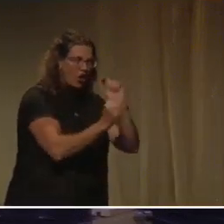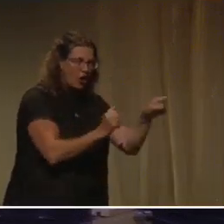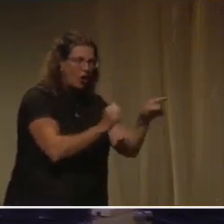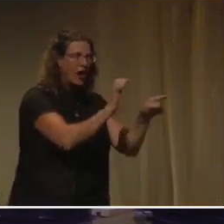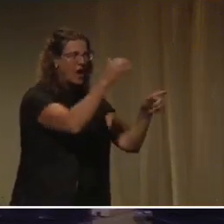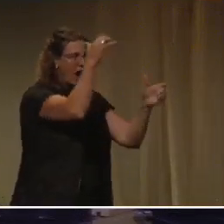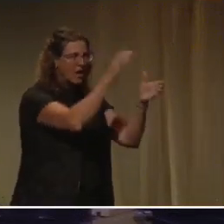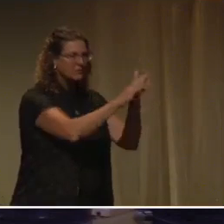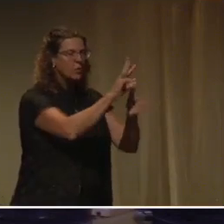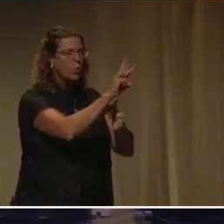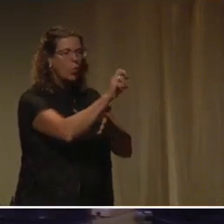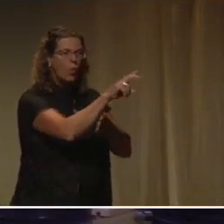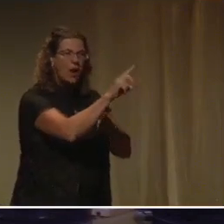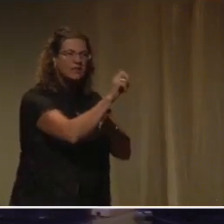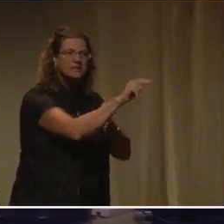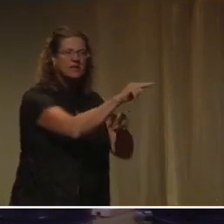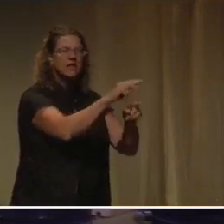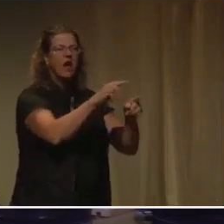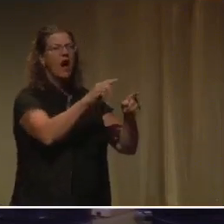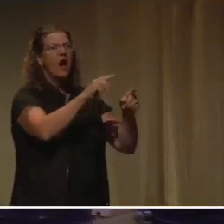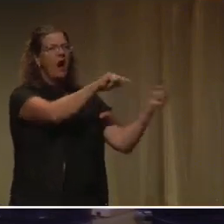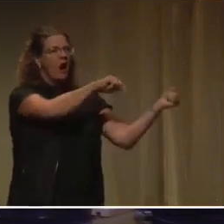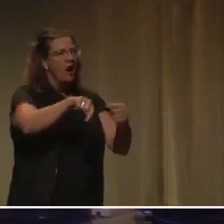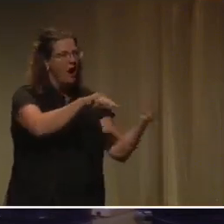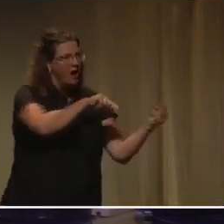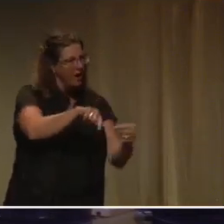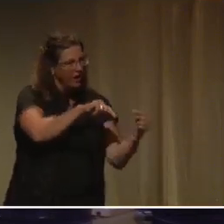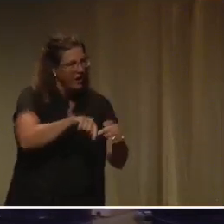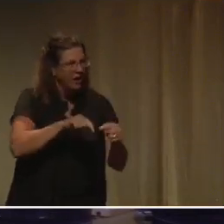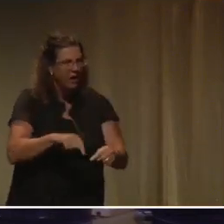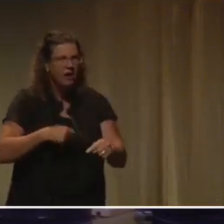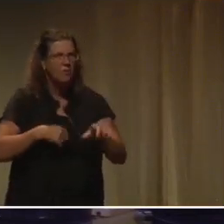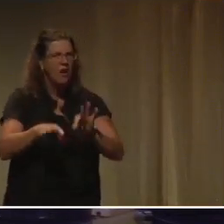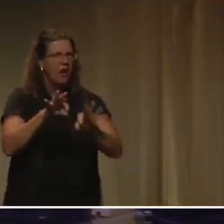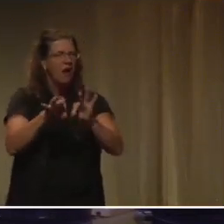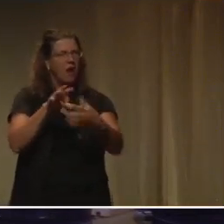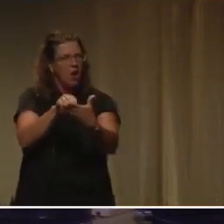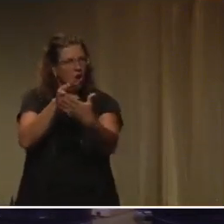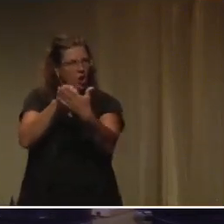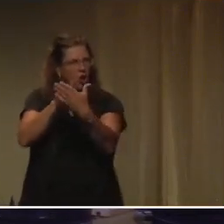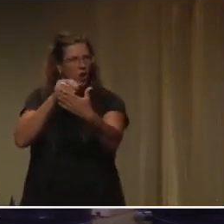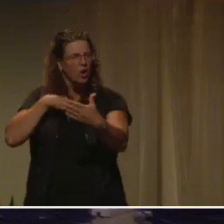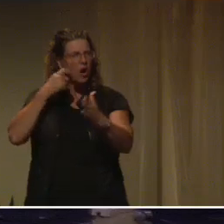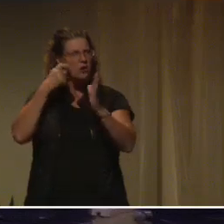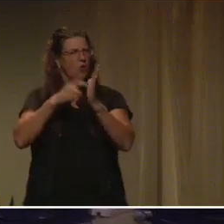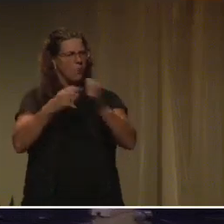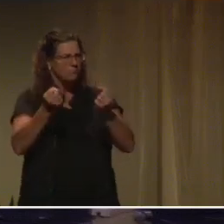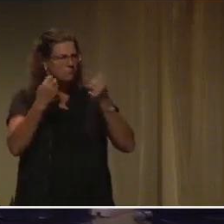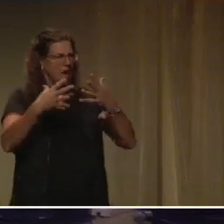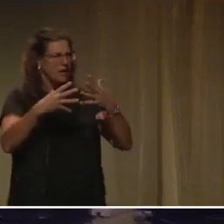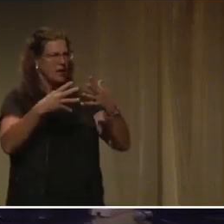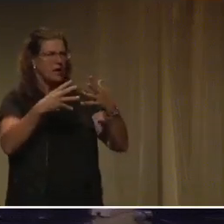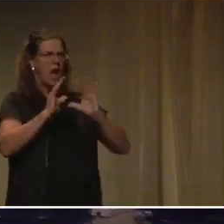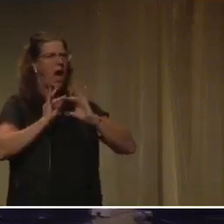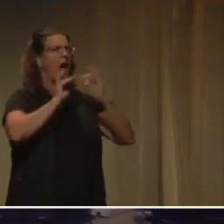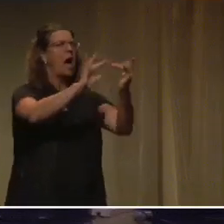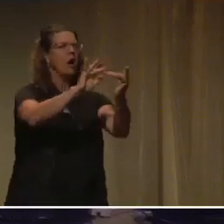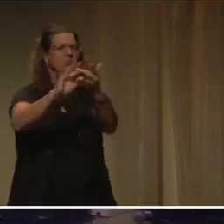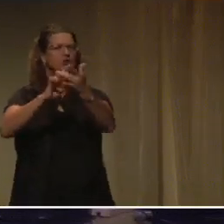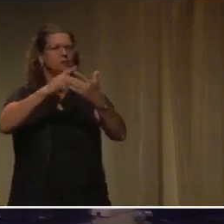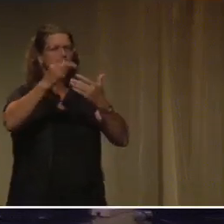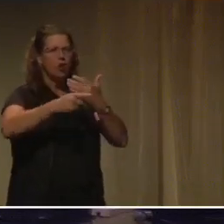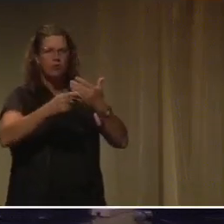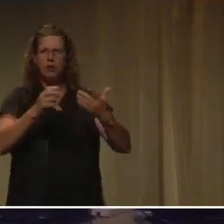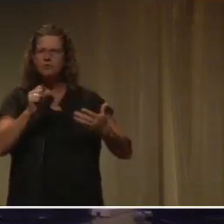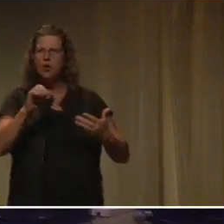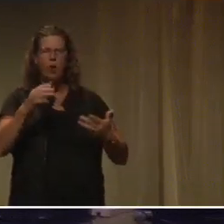to find a place that was sound in the Word and that had a lot of outreach programs to help others. So I feel really blessed